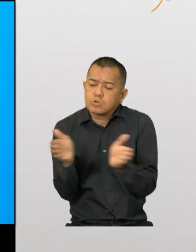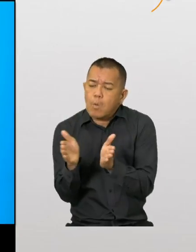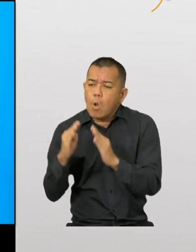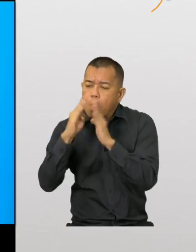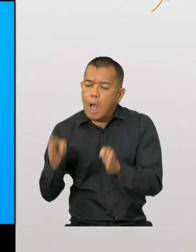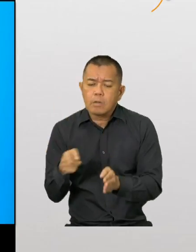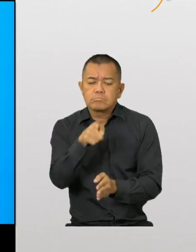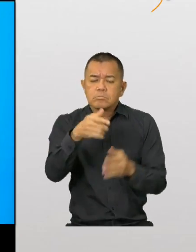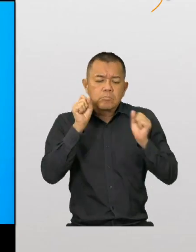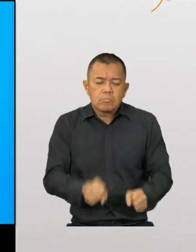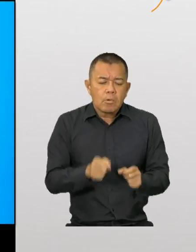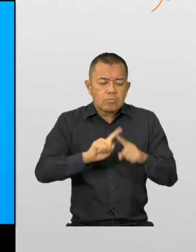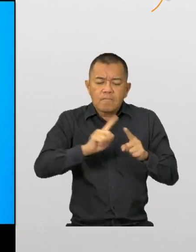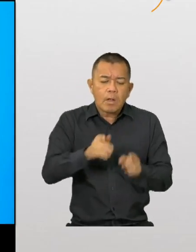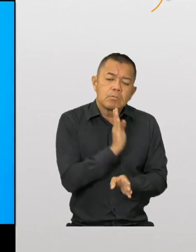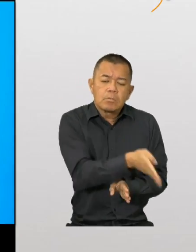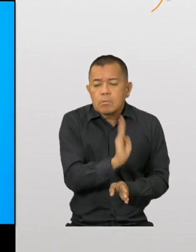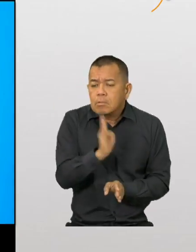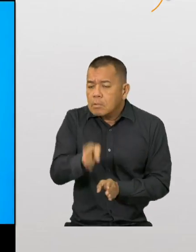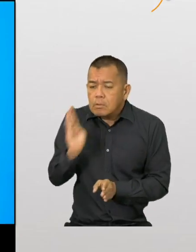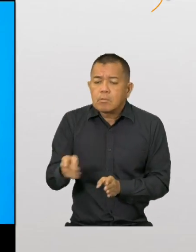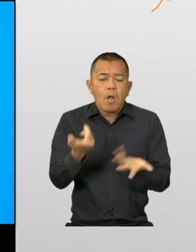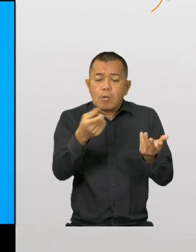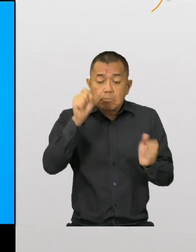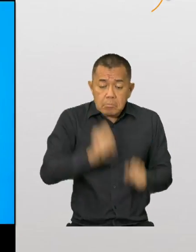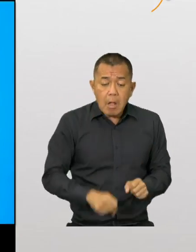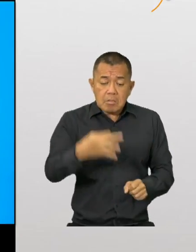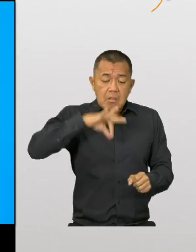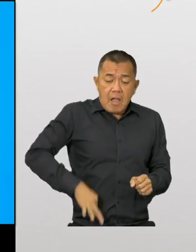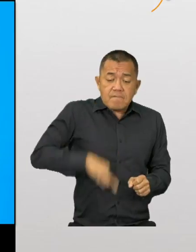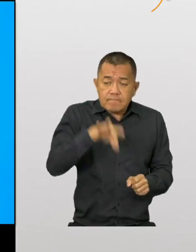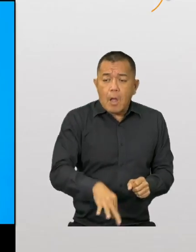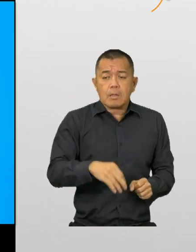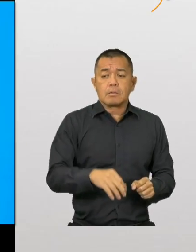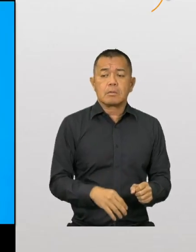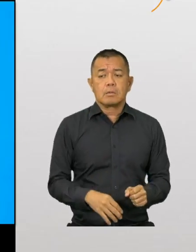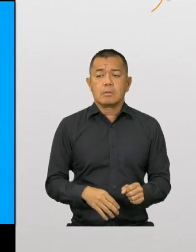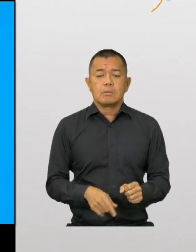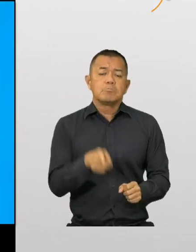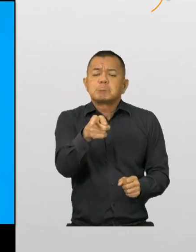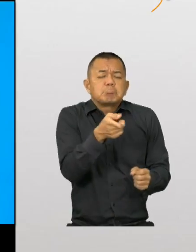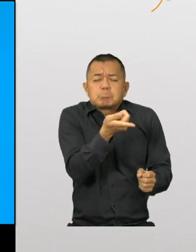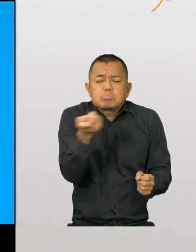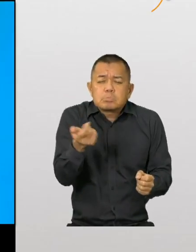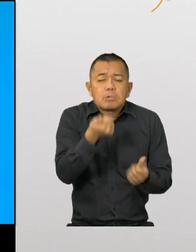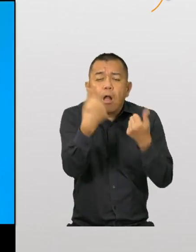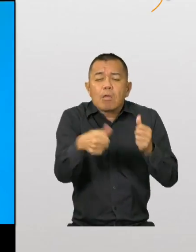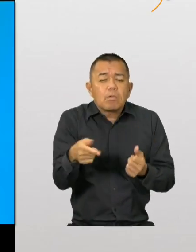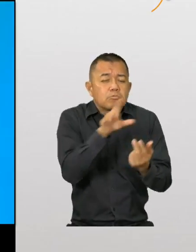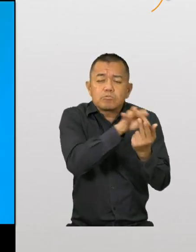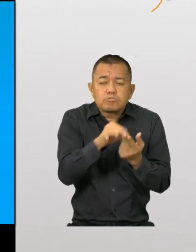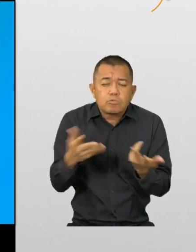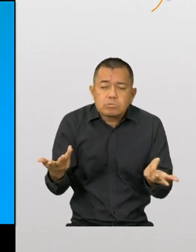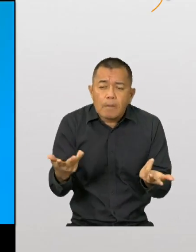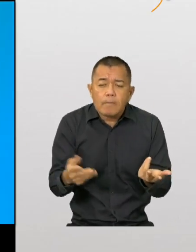But whichever option you choose, you will have to pay for the lease. And this is only fair because you bought the original